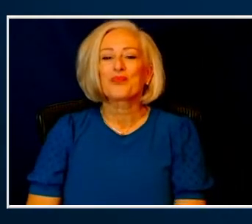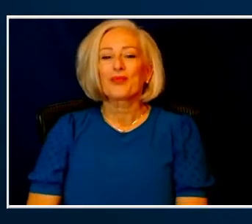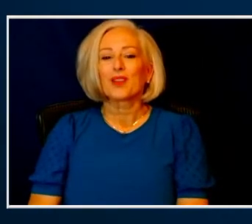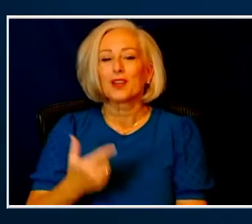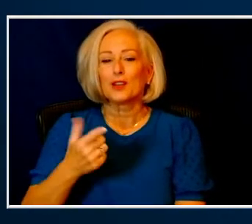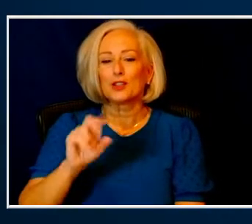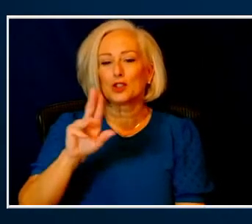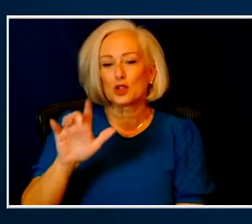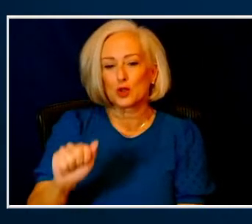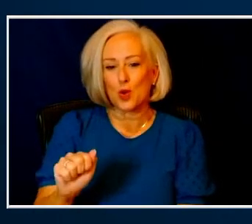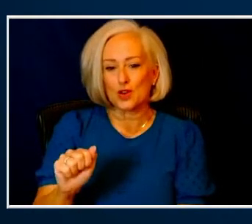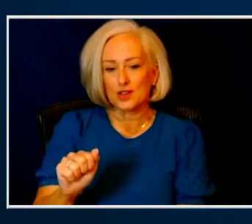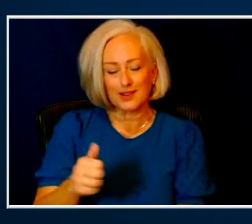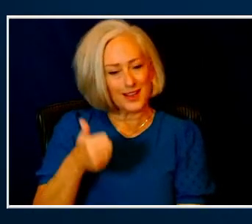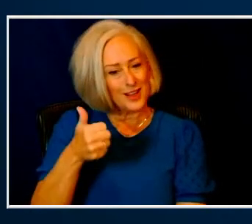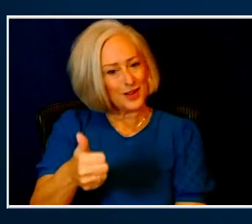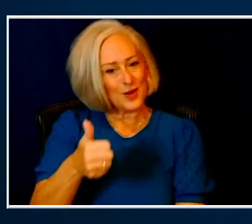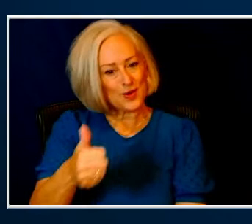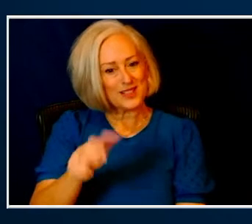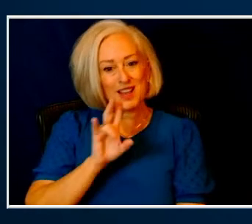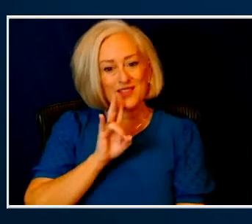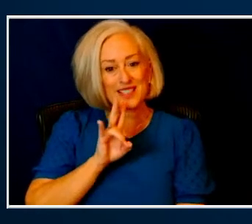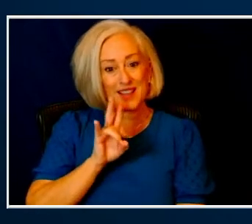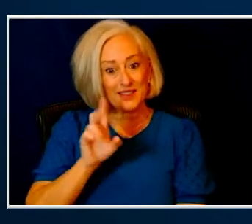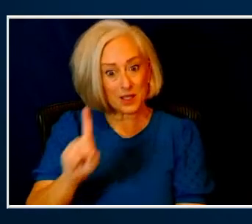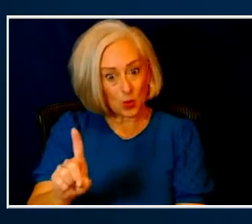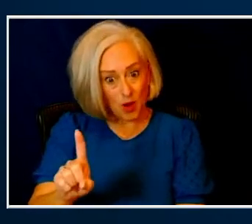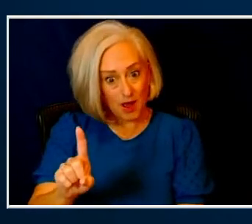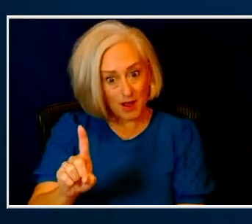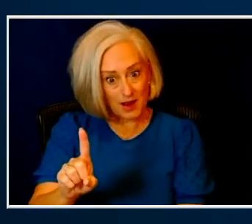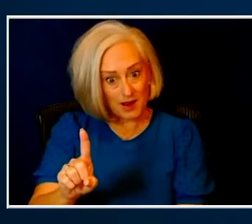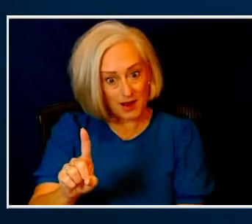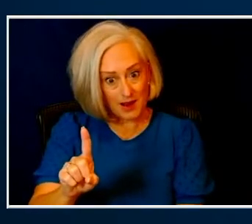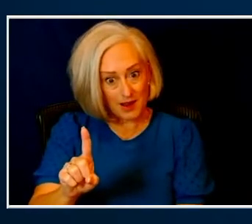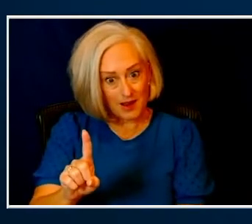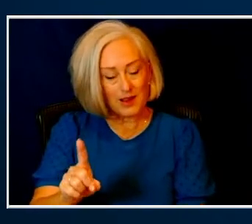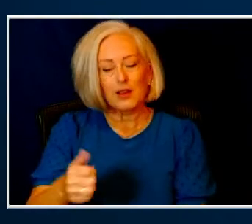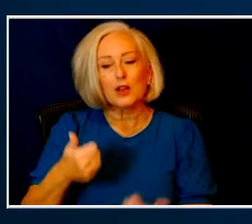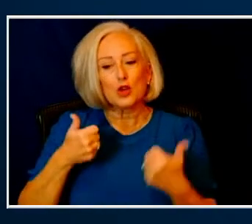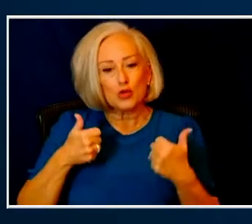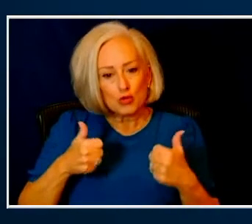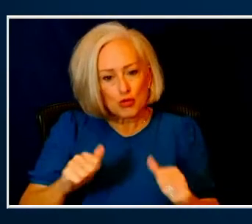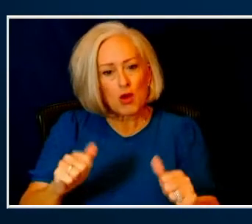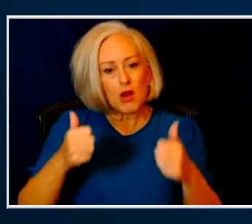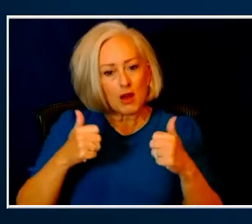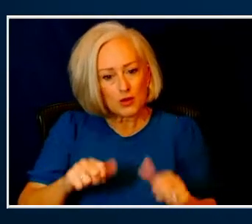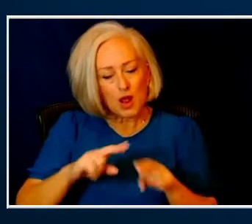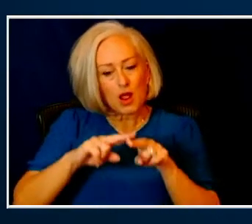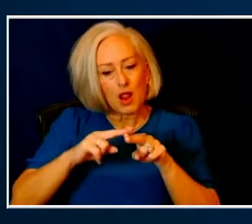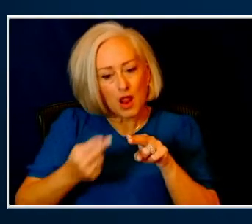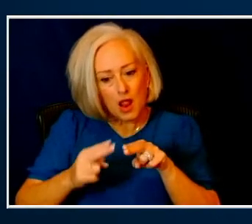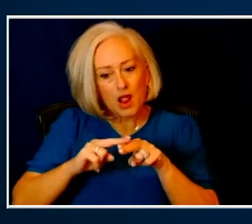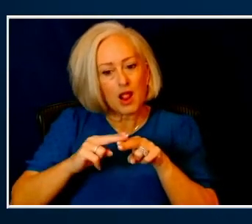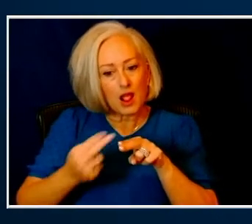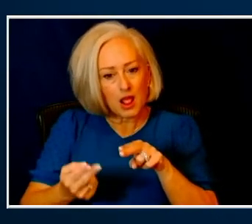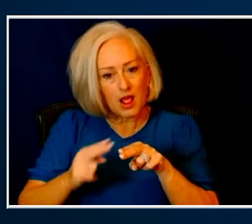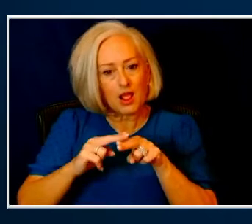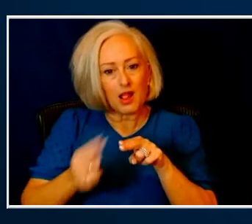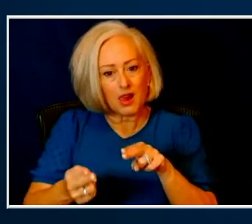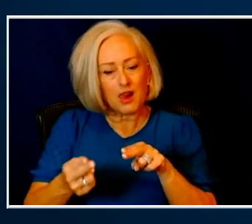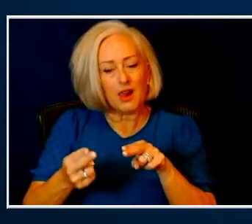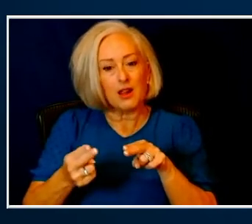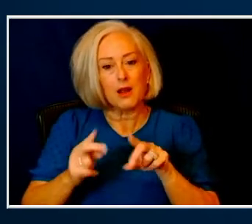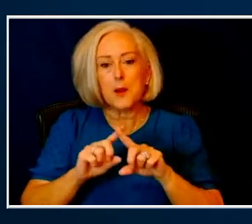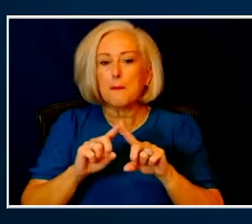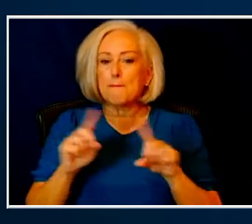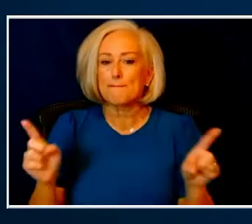are 71 years old, and you had been trying for a long time to shed some extra pounds. But since you started at the KU